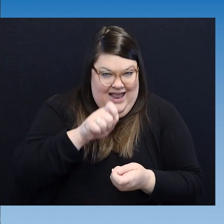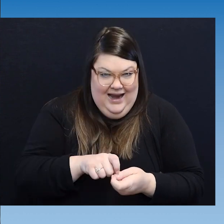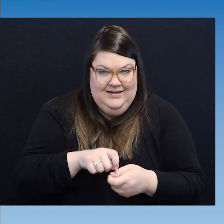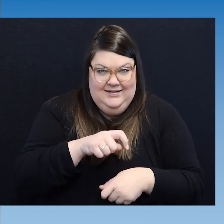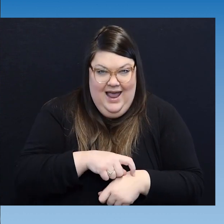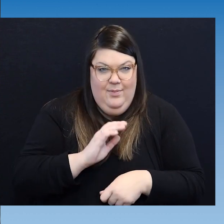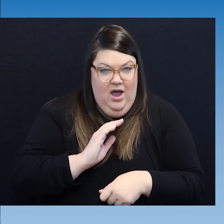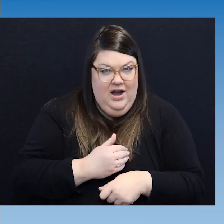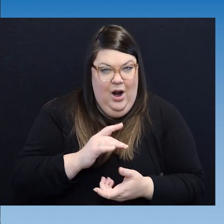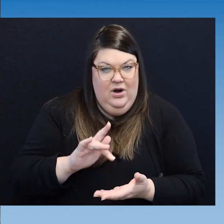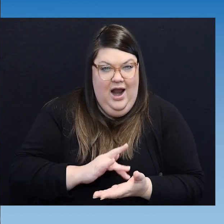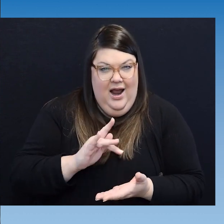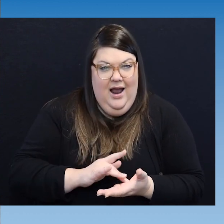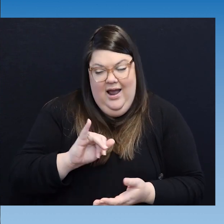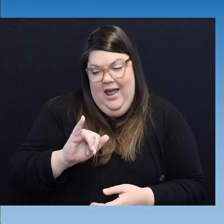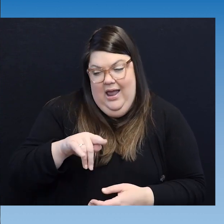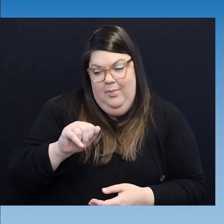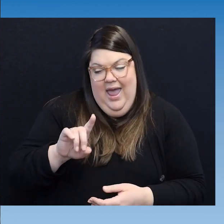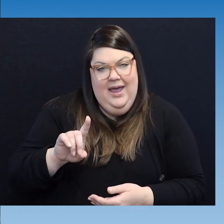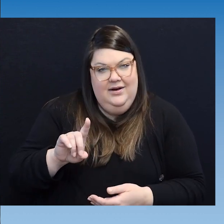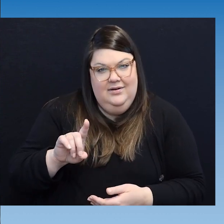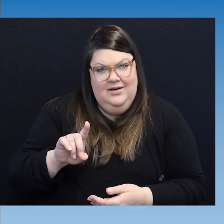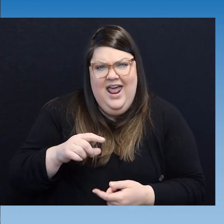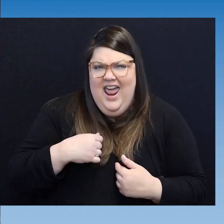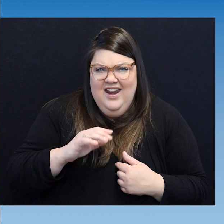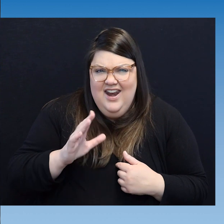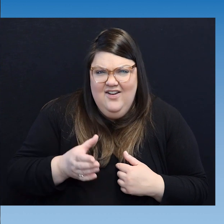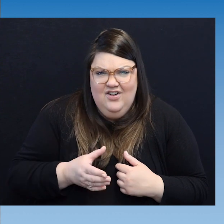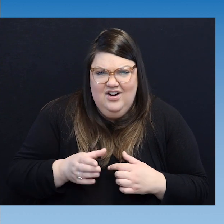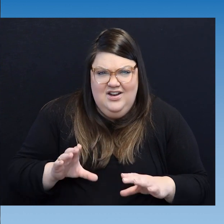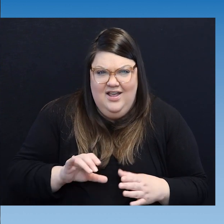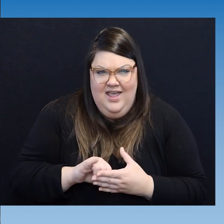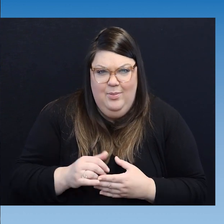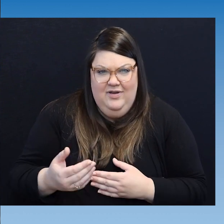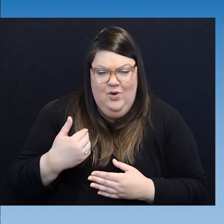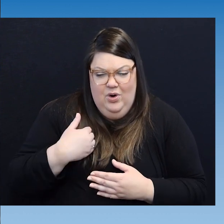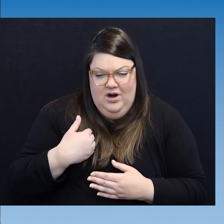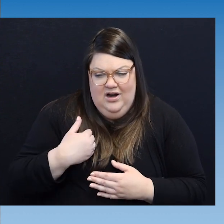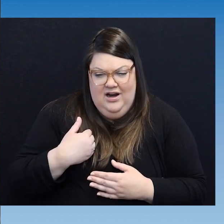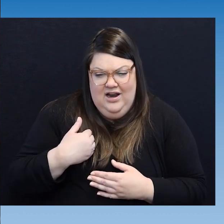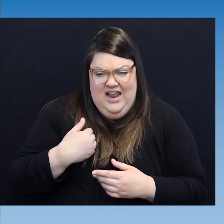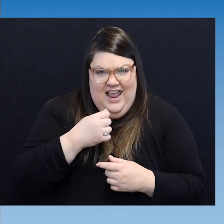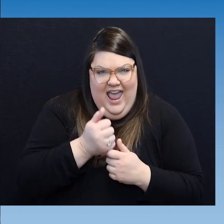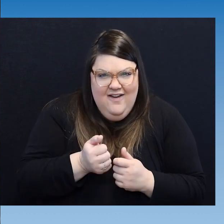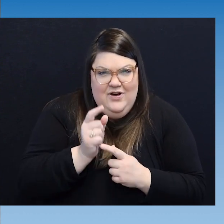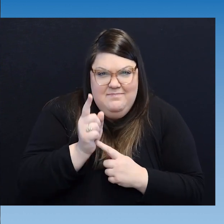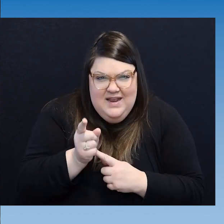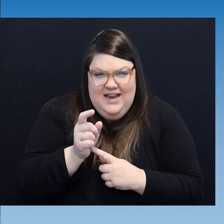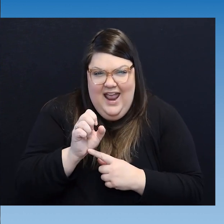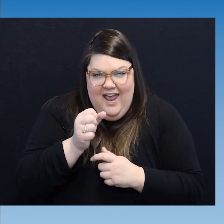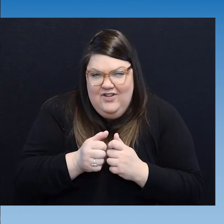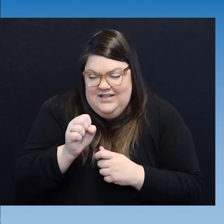our iPad that we had. And I had never done anything like that, account for every